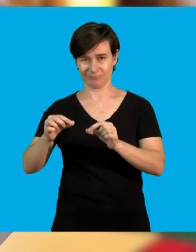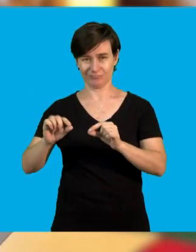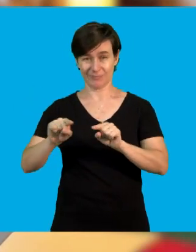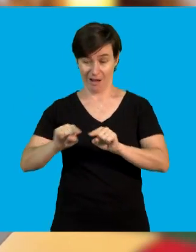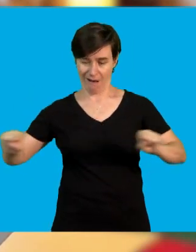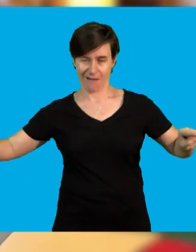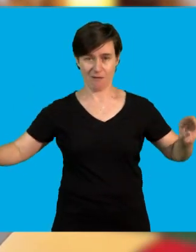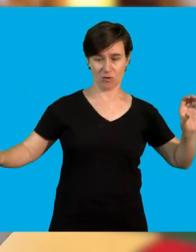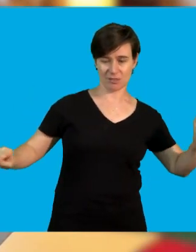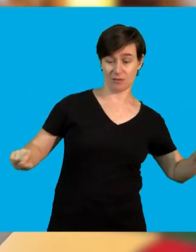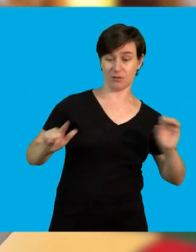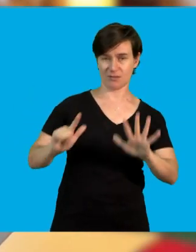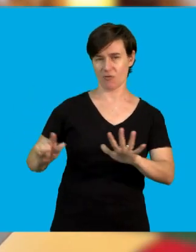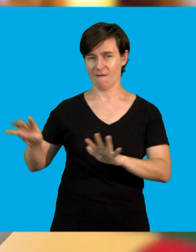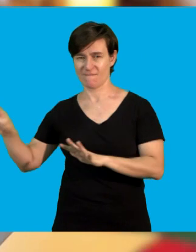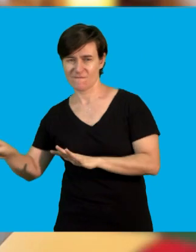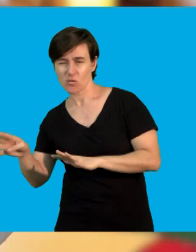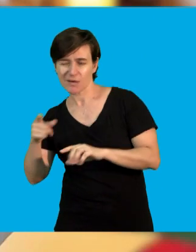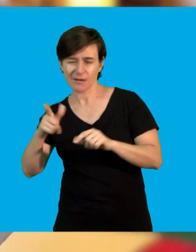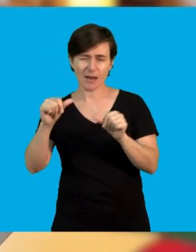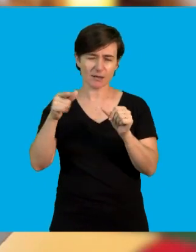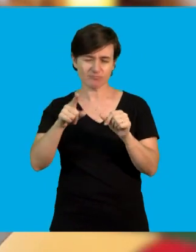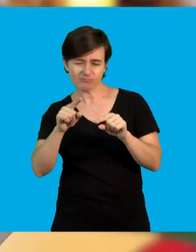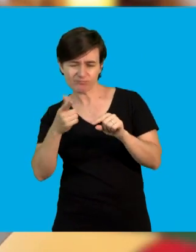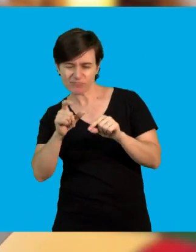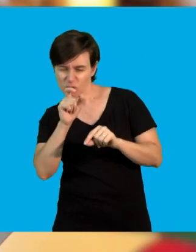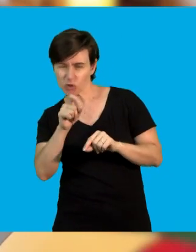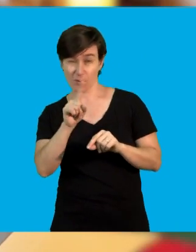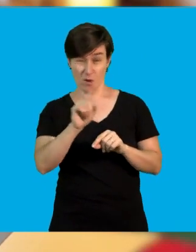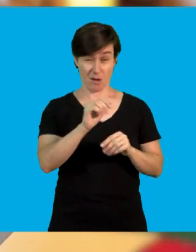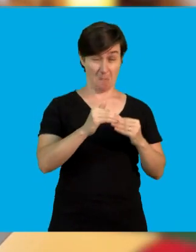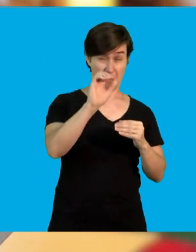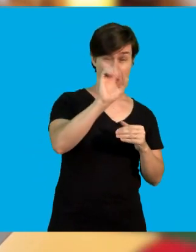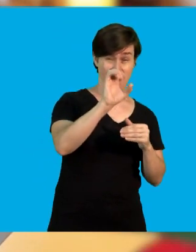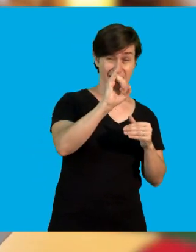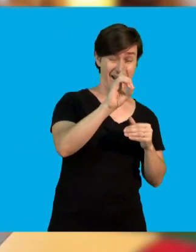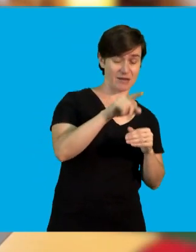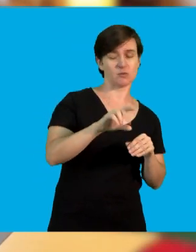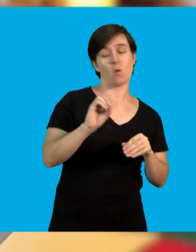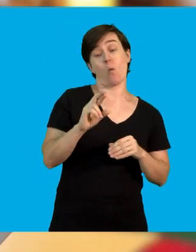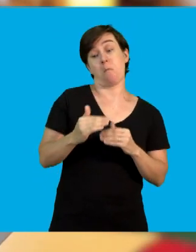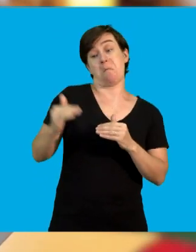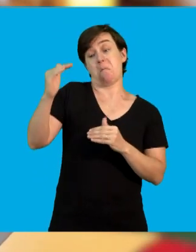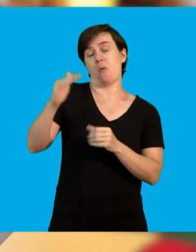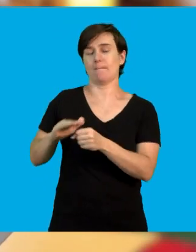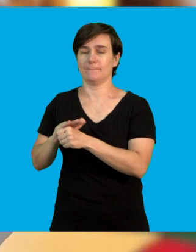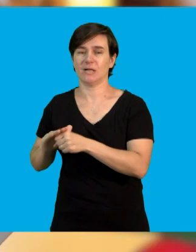that number that you're talking about is basically a measure of the acidity or the basicity of a substance. So